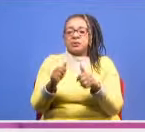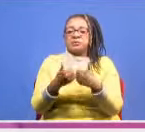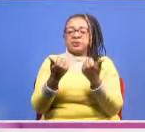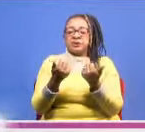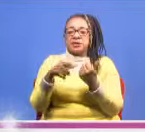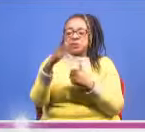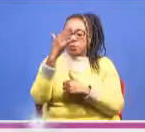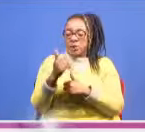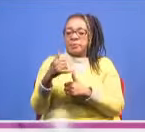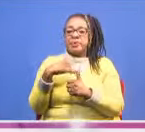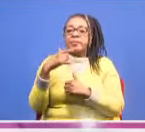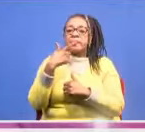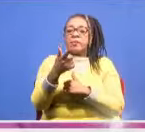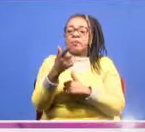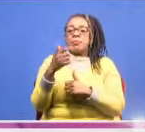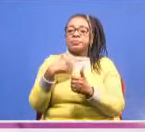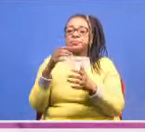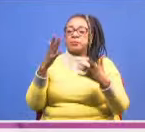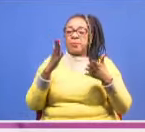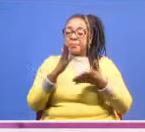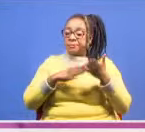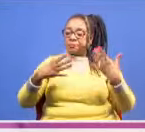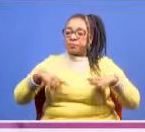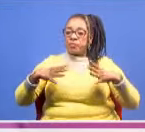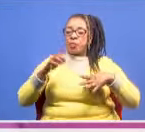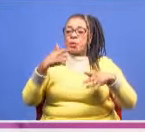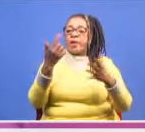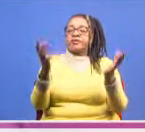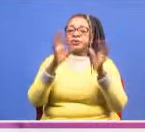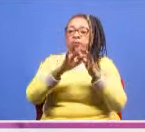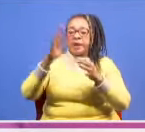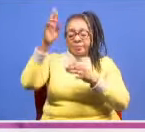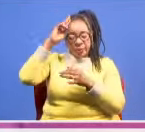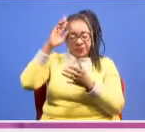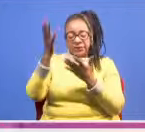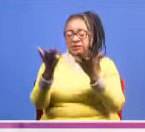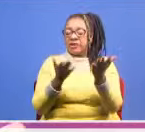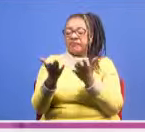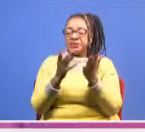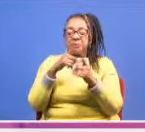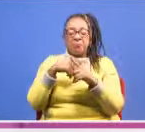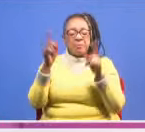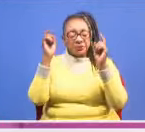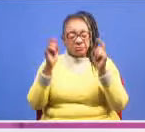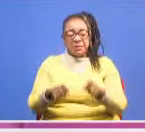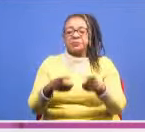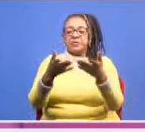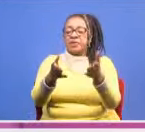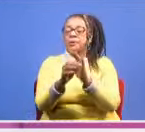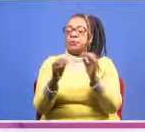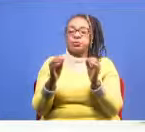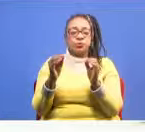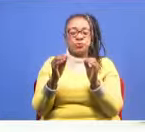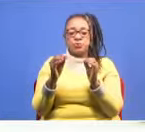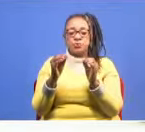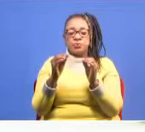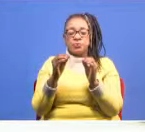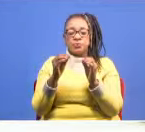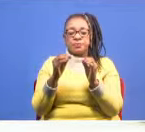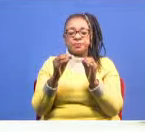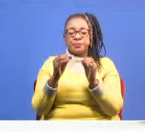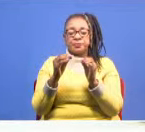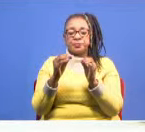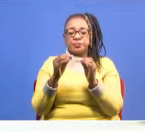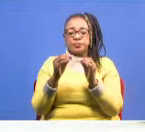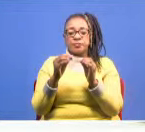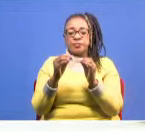telling you, there are some people who joined the National Police Service that are not meant to be there. They are meant to be somewhere else. So if it sounds so